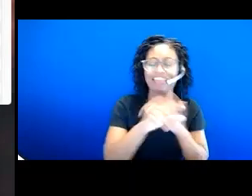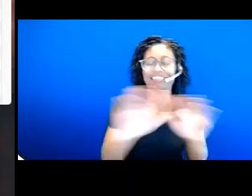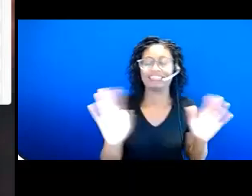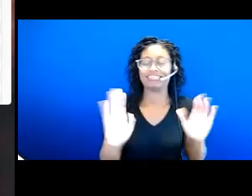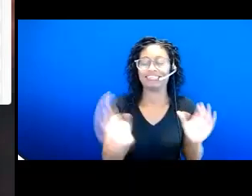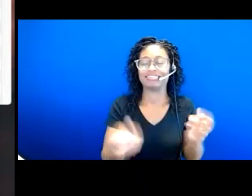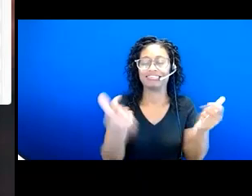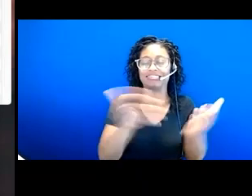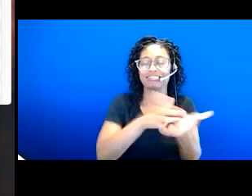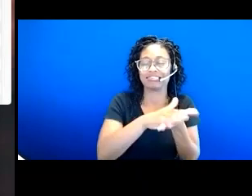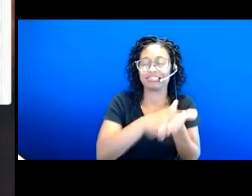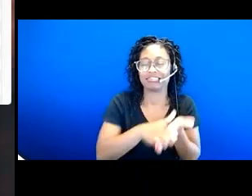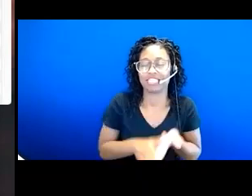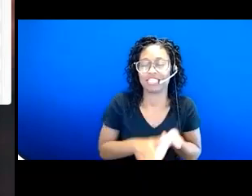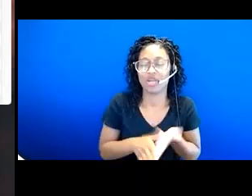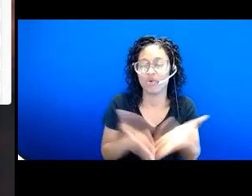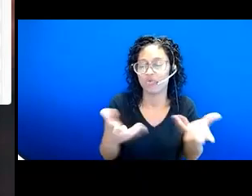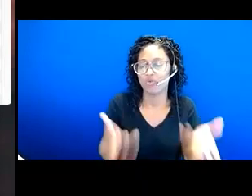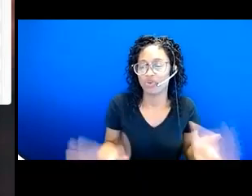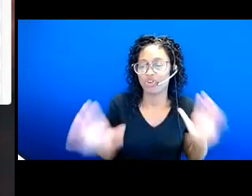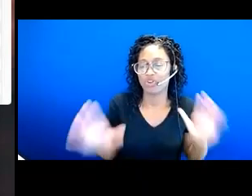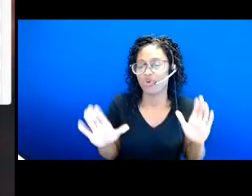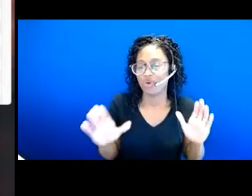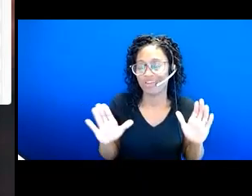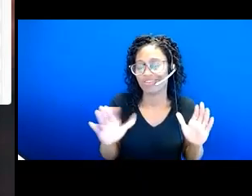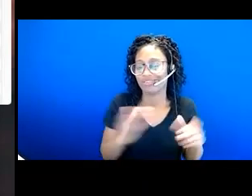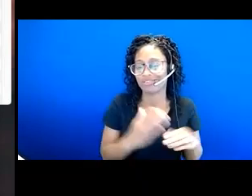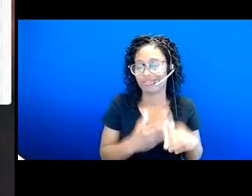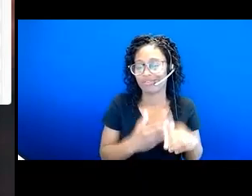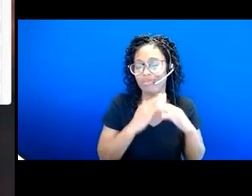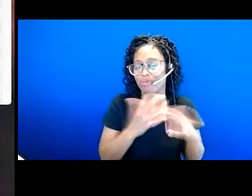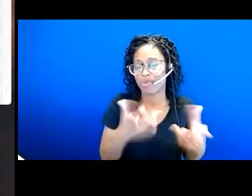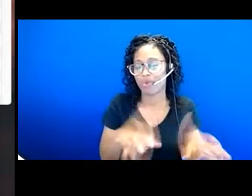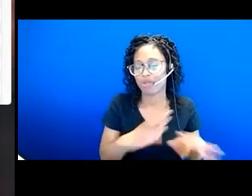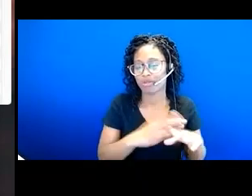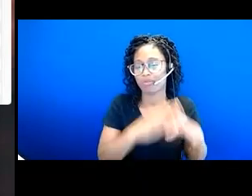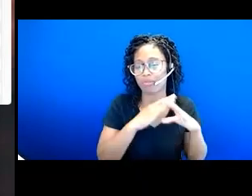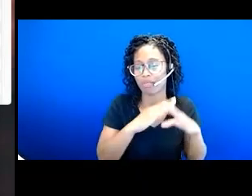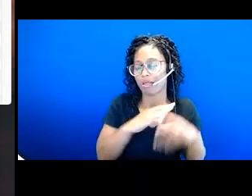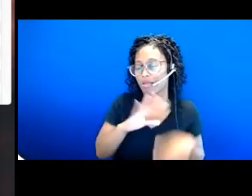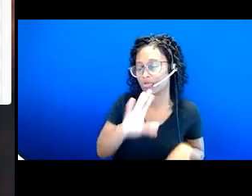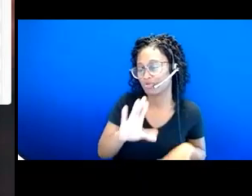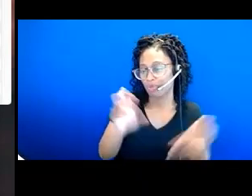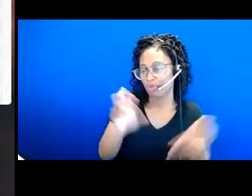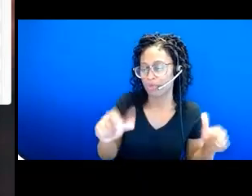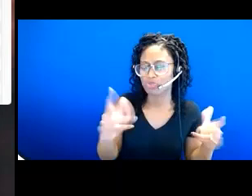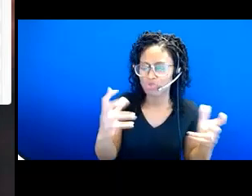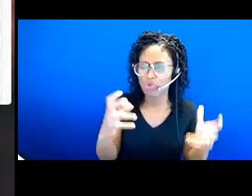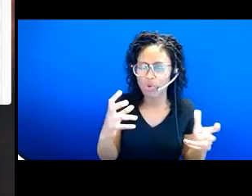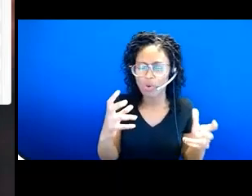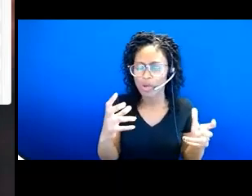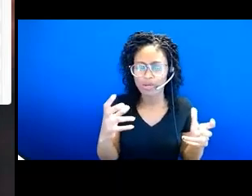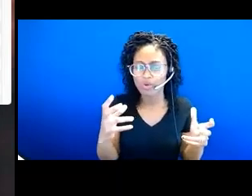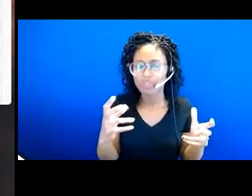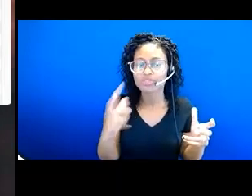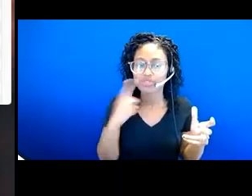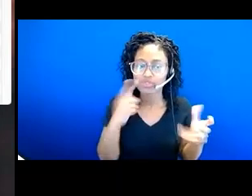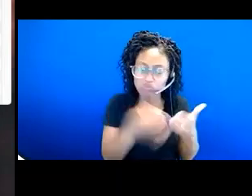it could severely hinder your ability to really design the poster as you want.